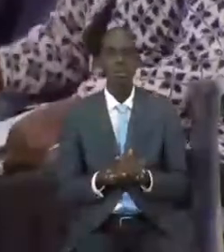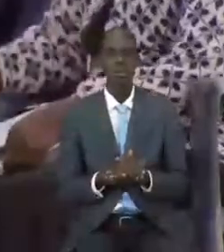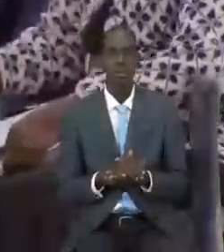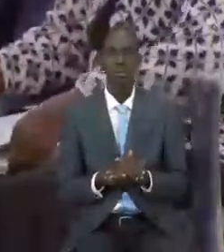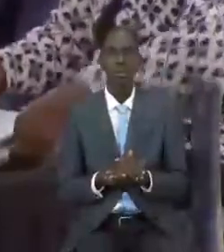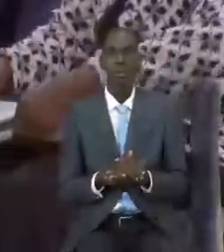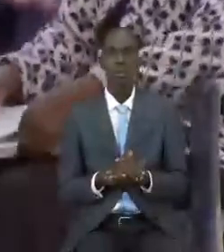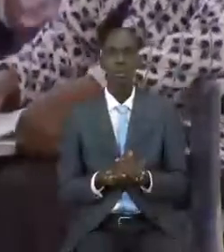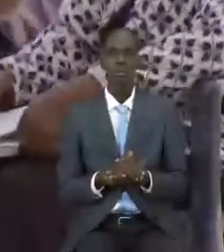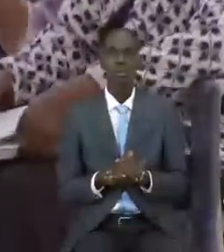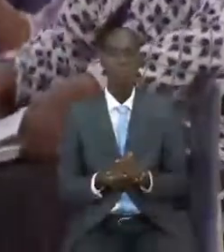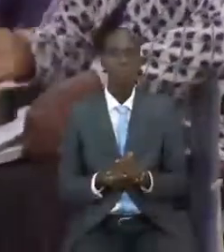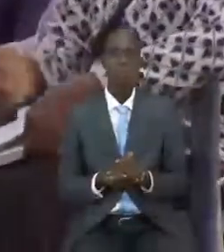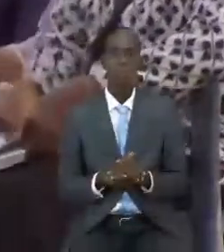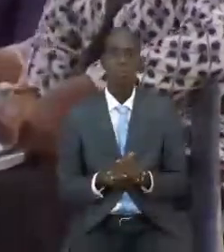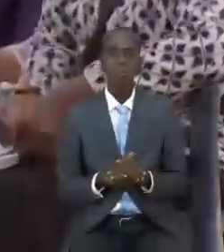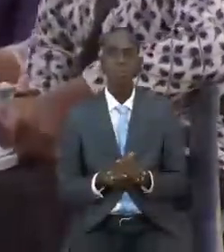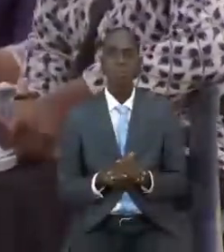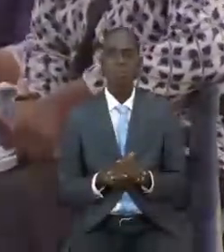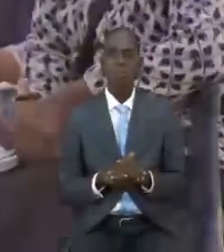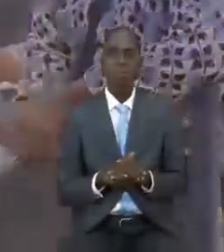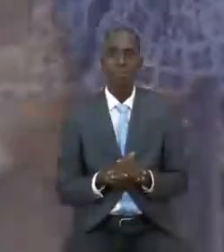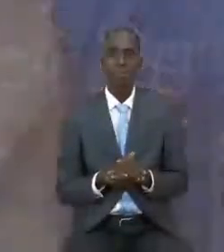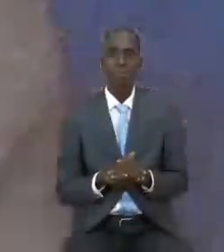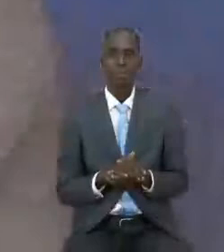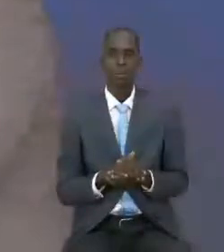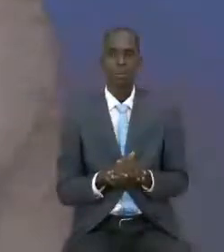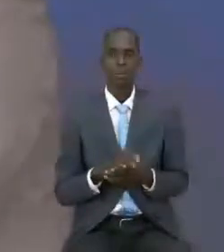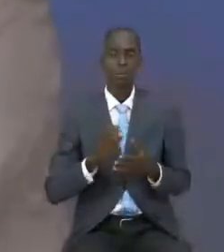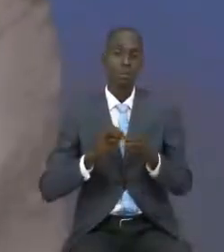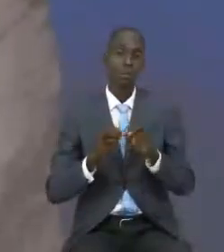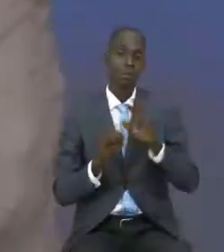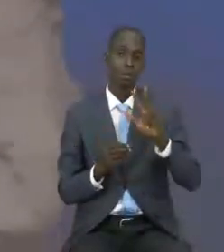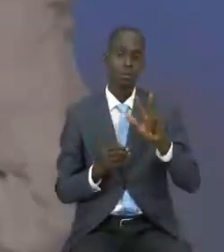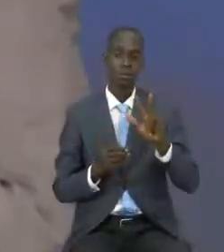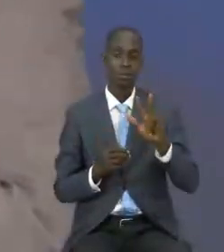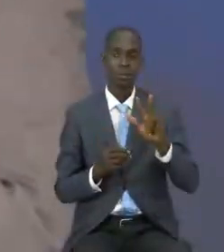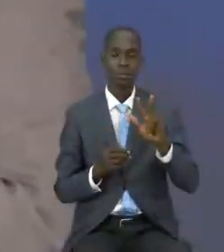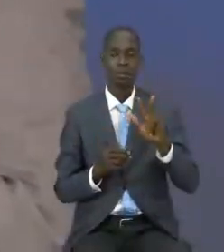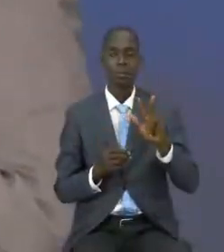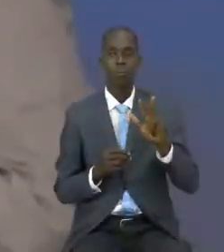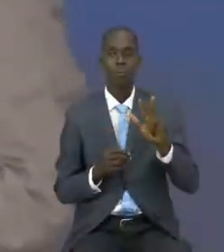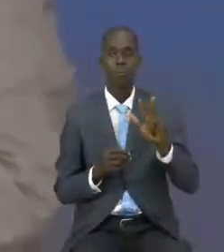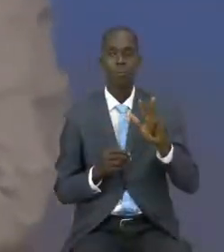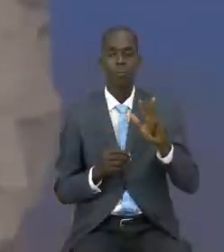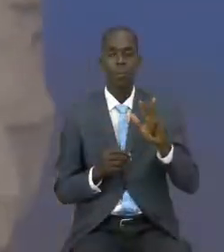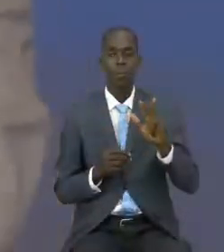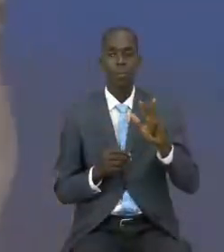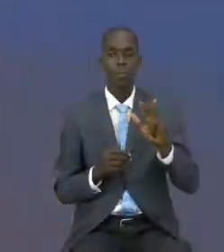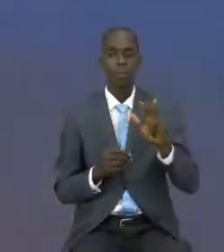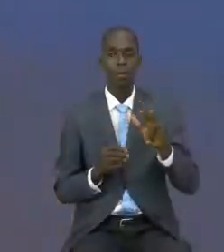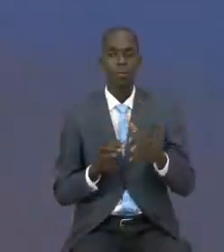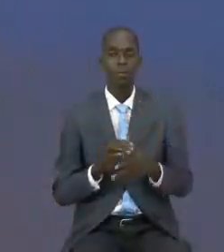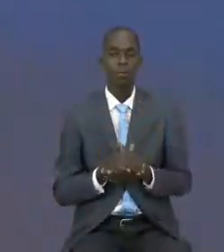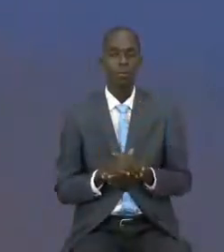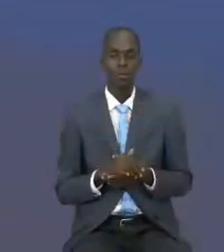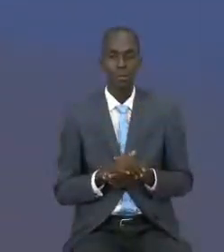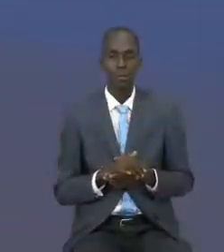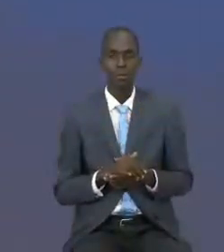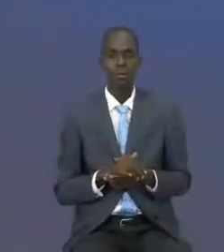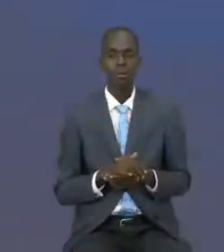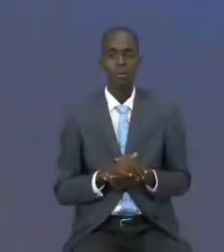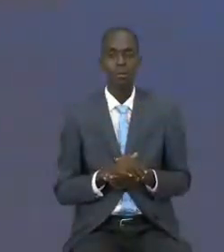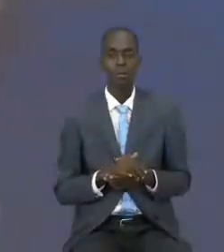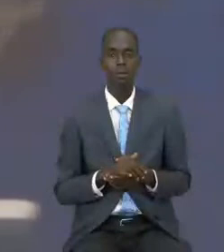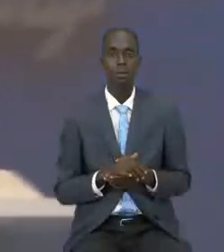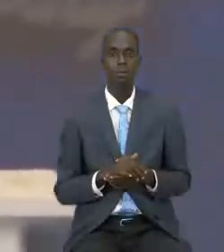Look at number three here. Number three here, devotion to God's work without acts